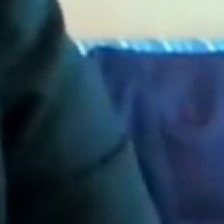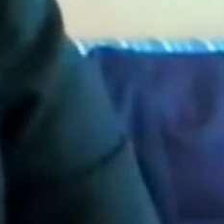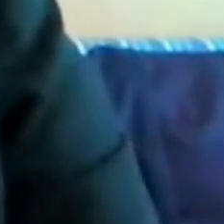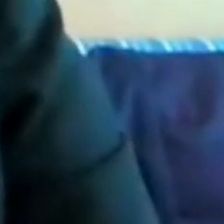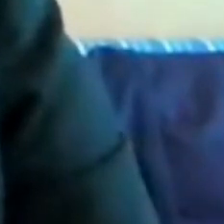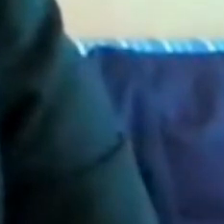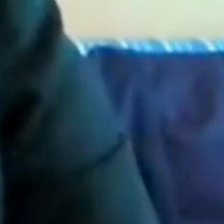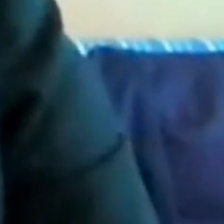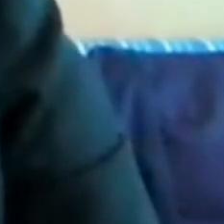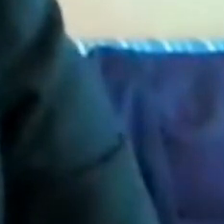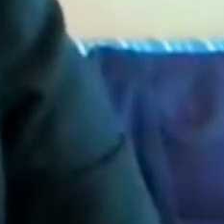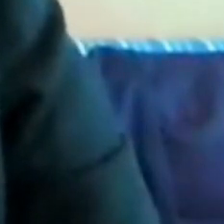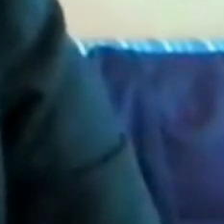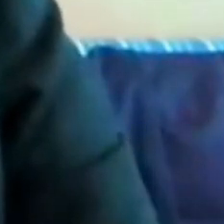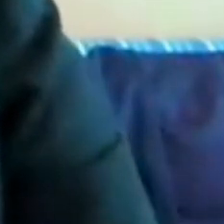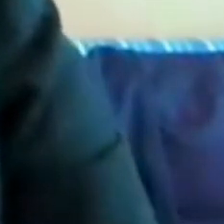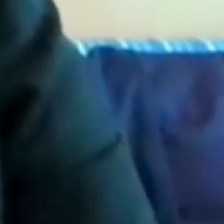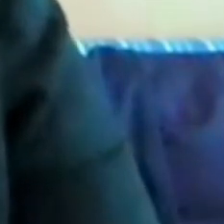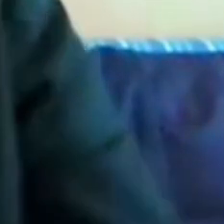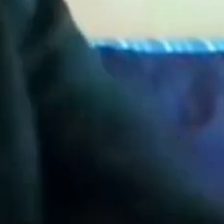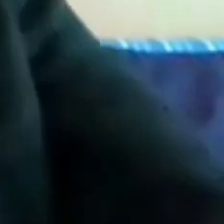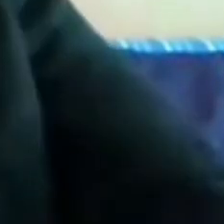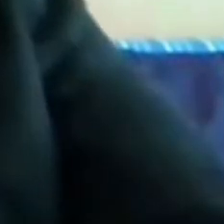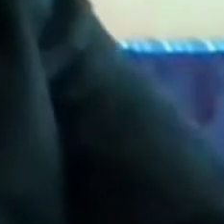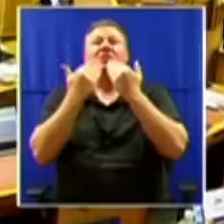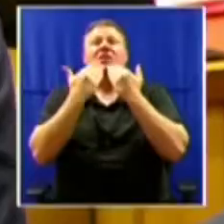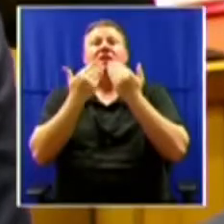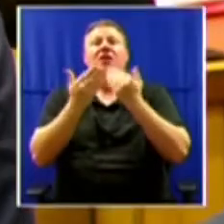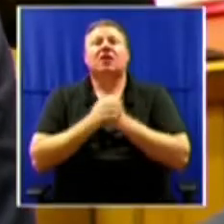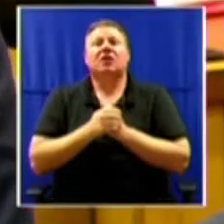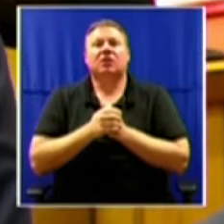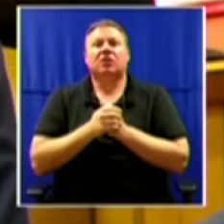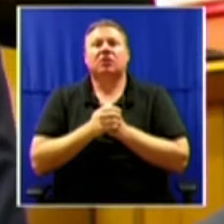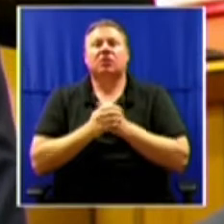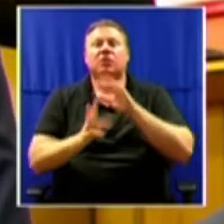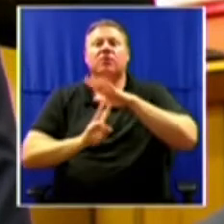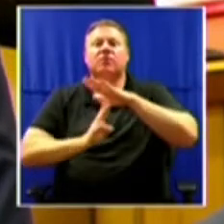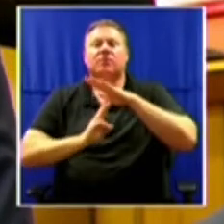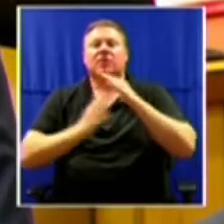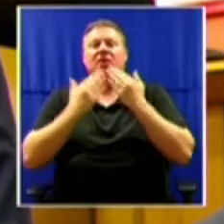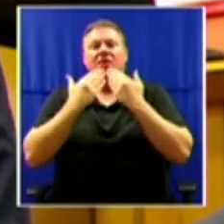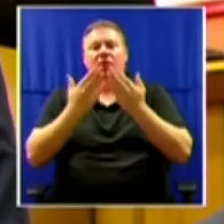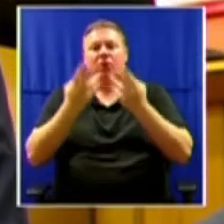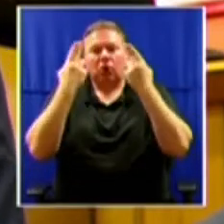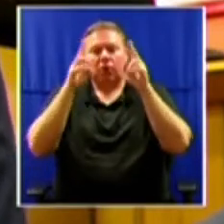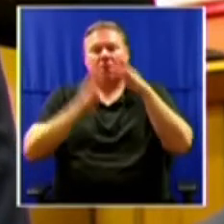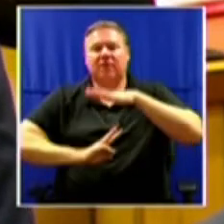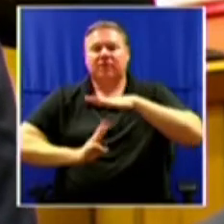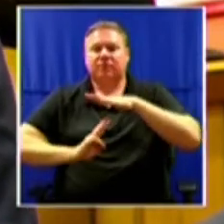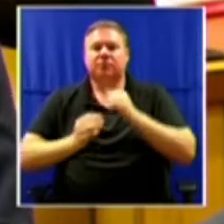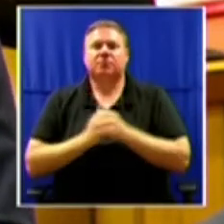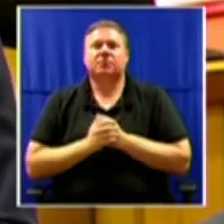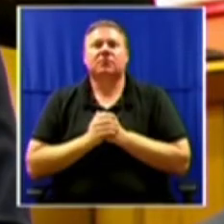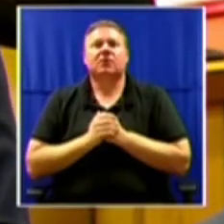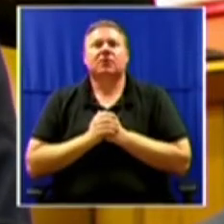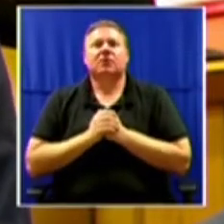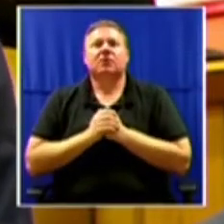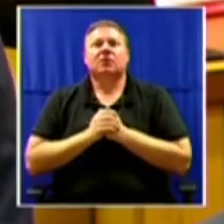areas? Thank you, House Chair. Thank you, Honorable Nieuwoud-Bruggen. The Honorable